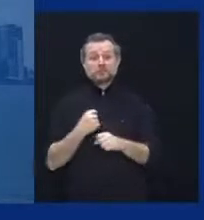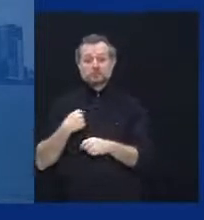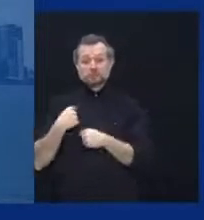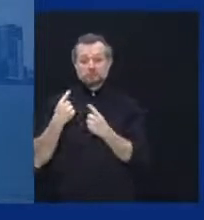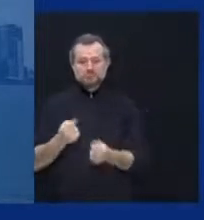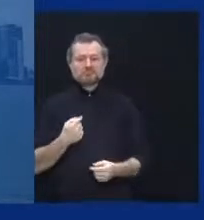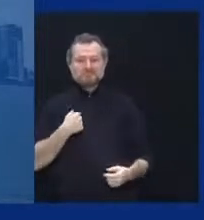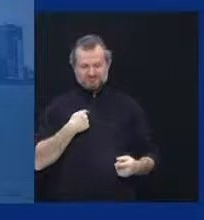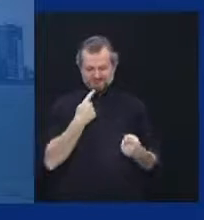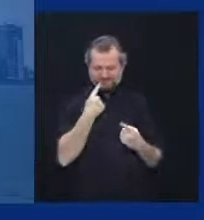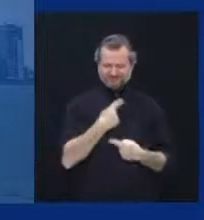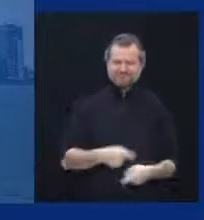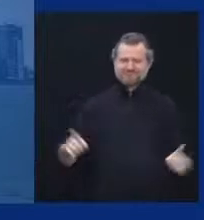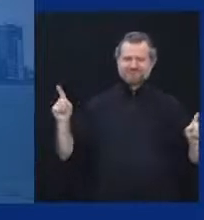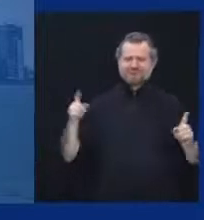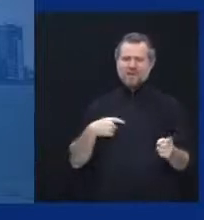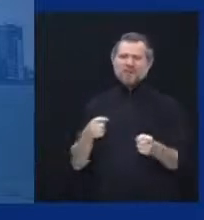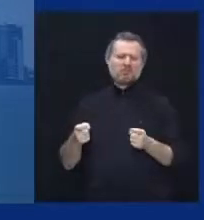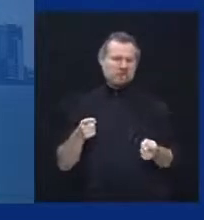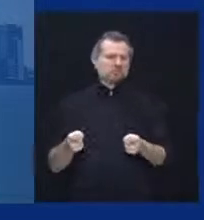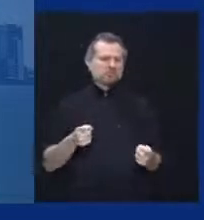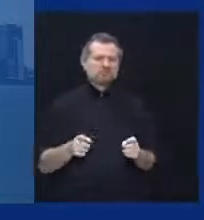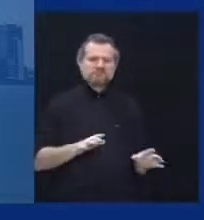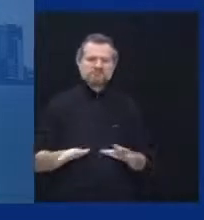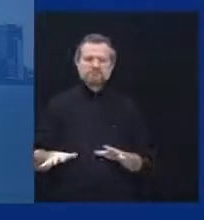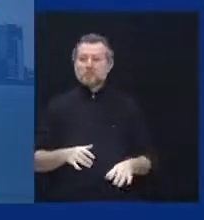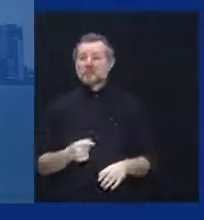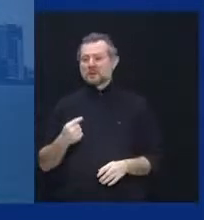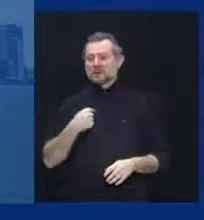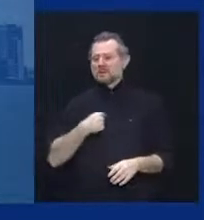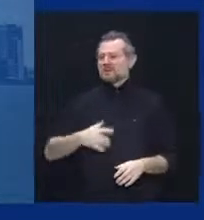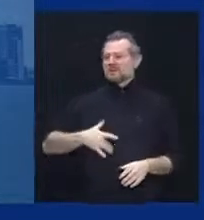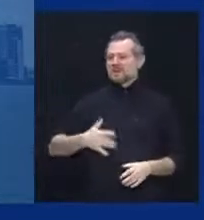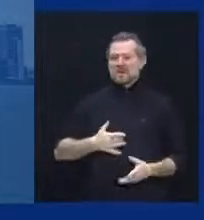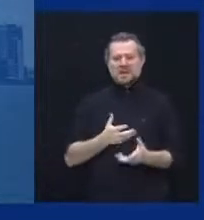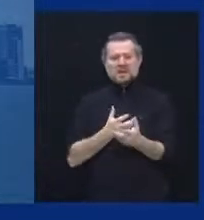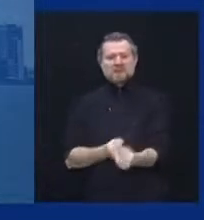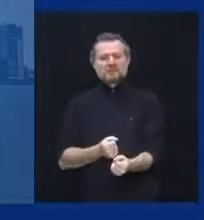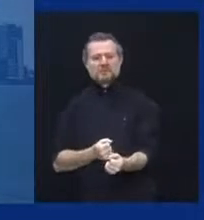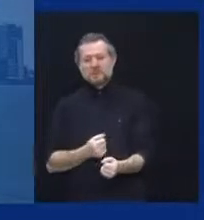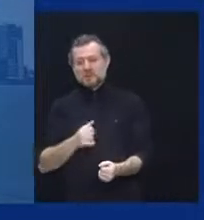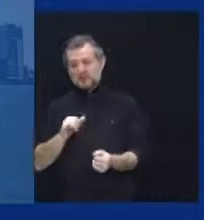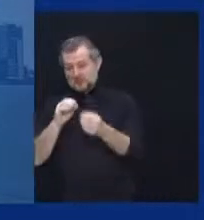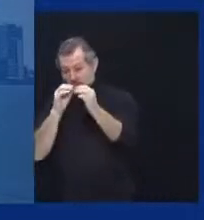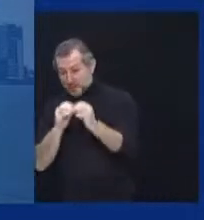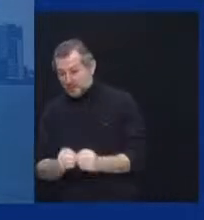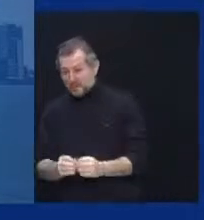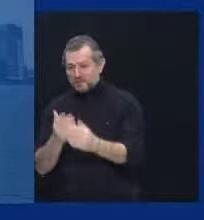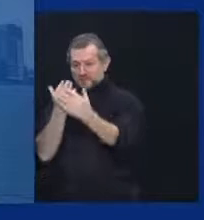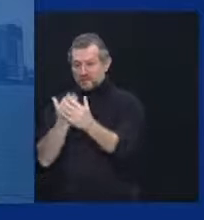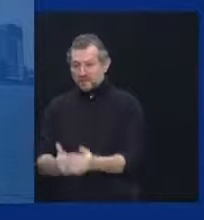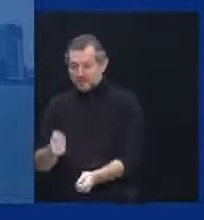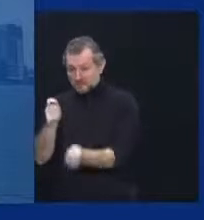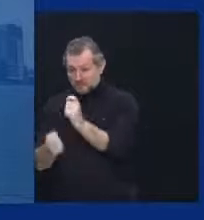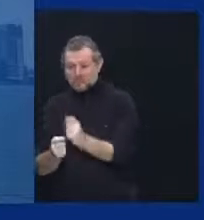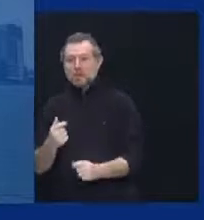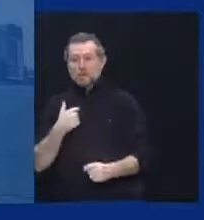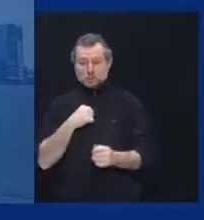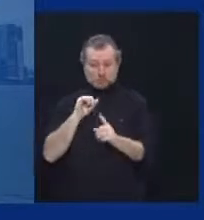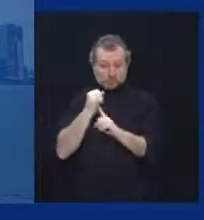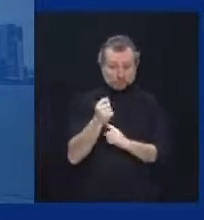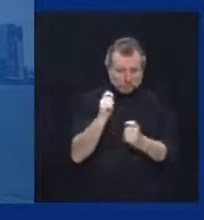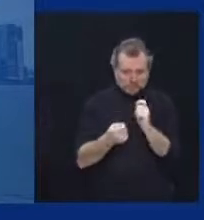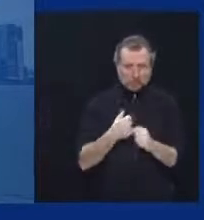country. So I'm confident that if the facts change, the circumstances change, we